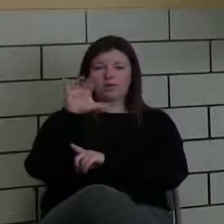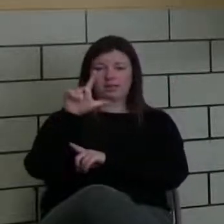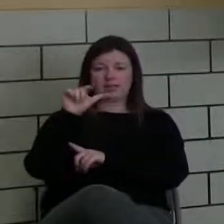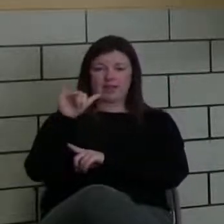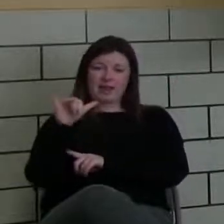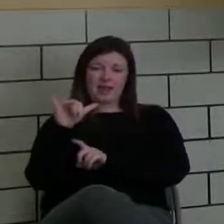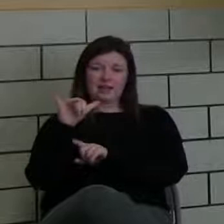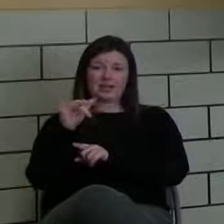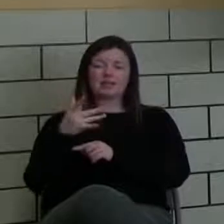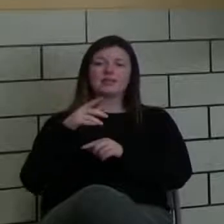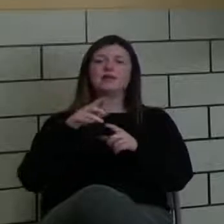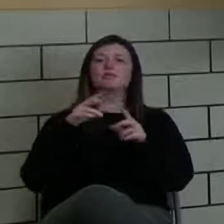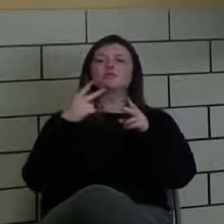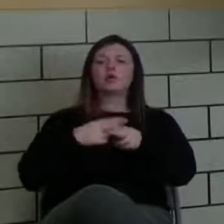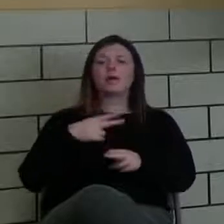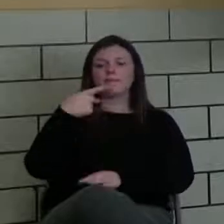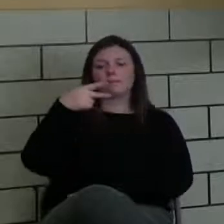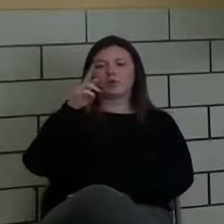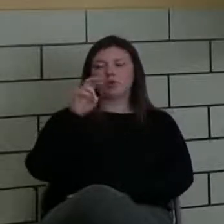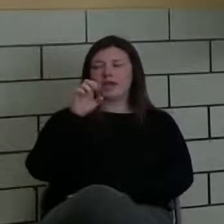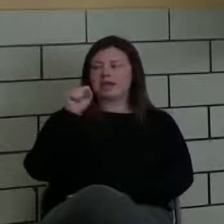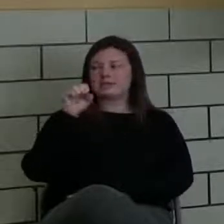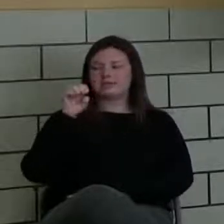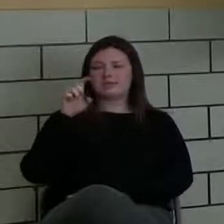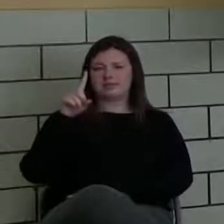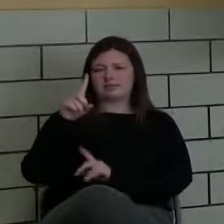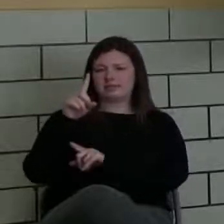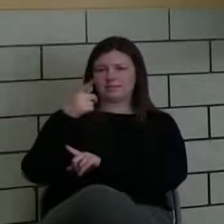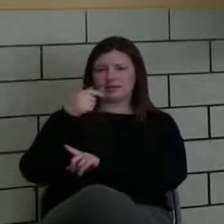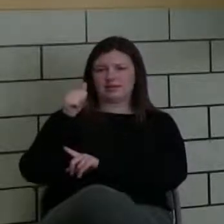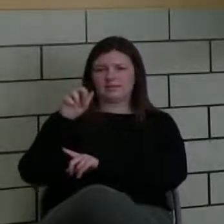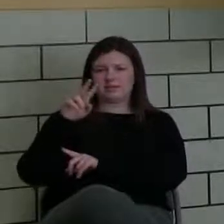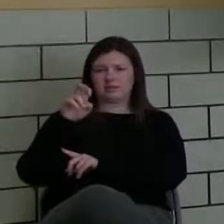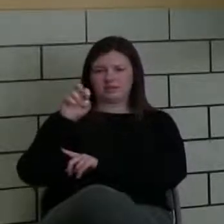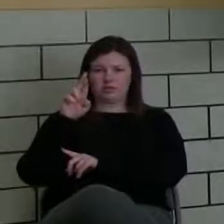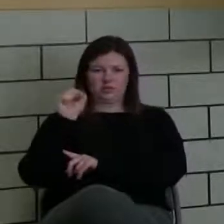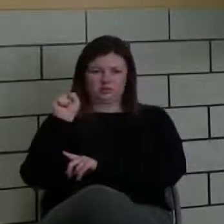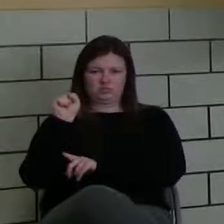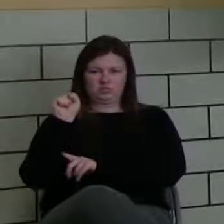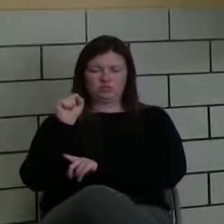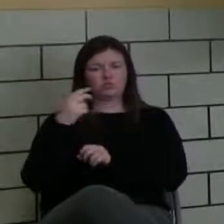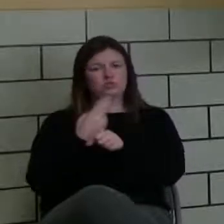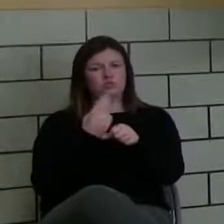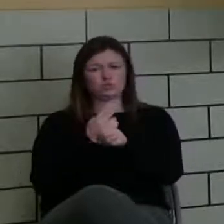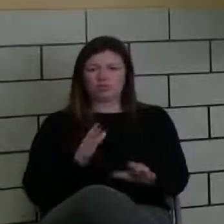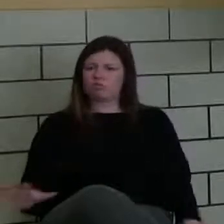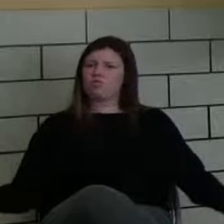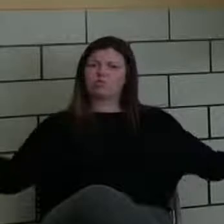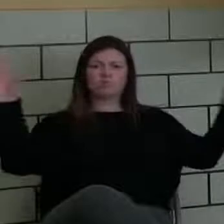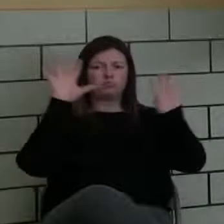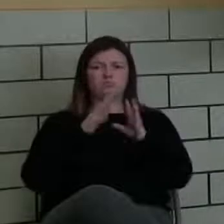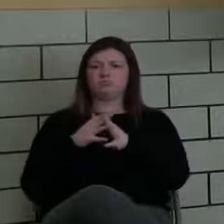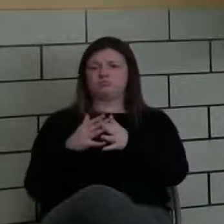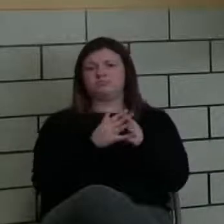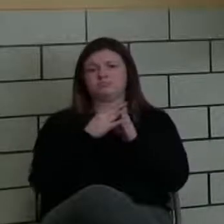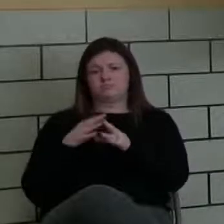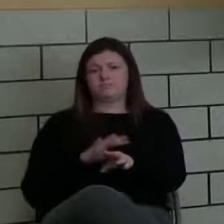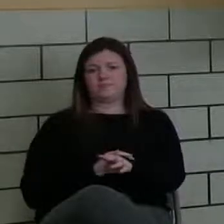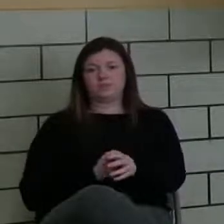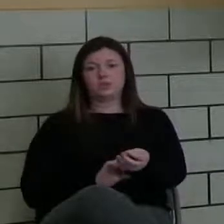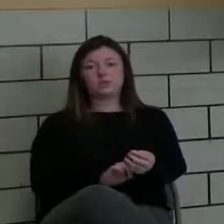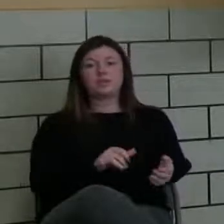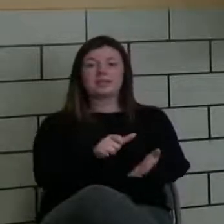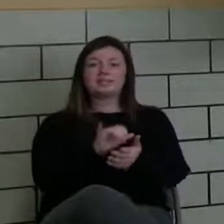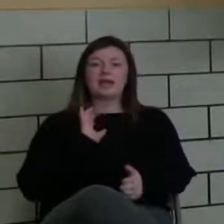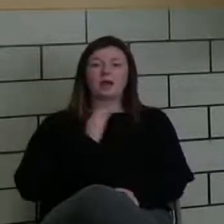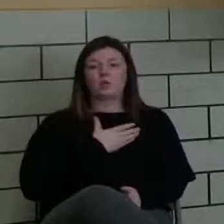extremely durable, very long lasting, and are used all across the country. So that's really our recommendation. And then